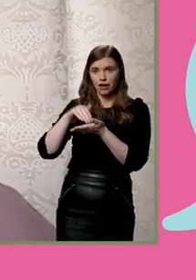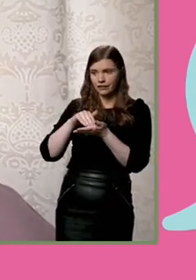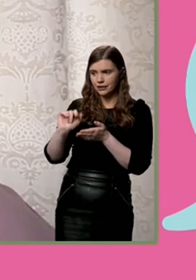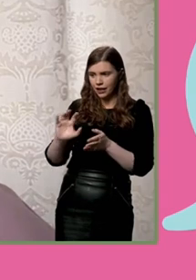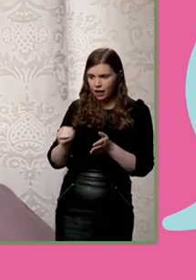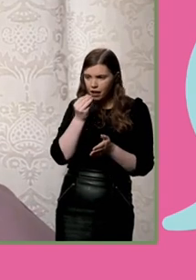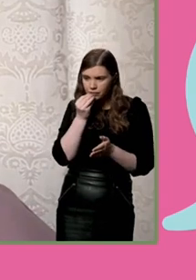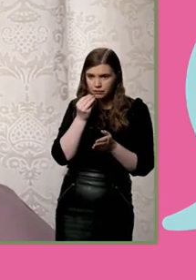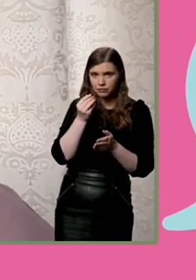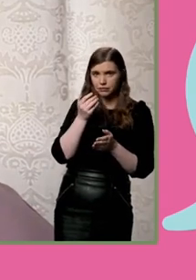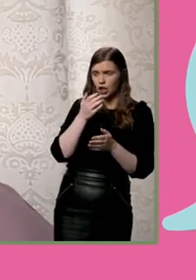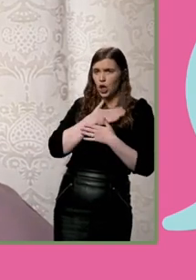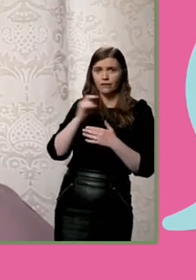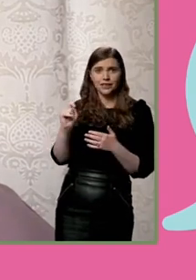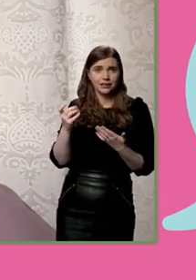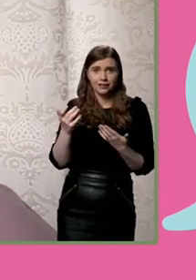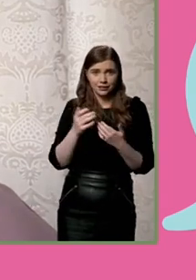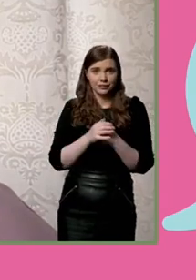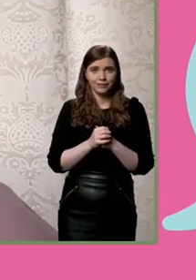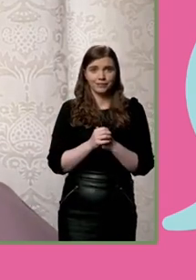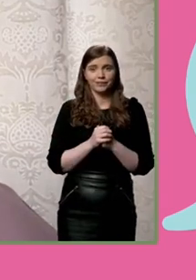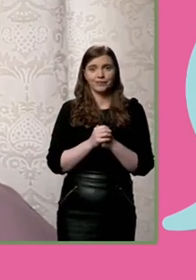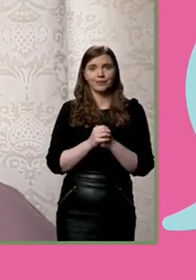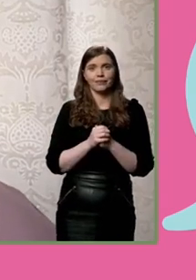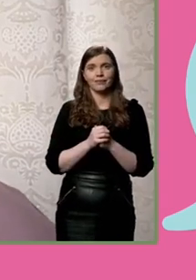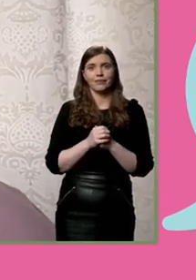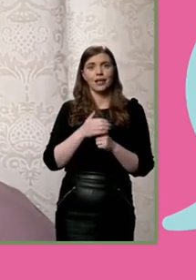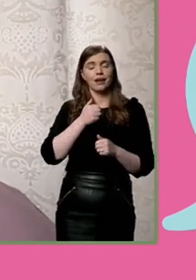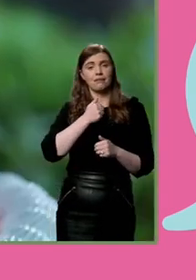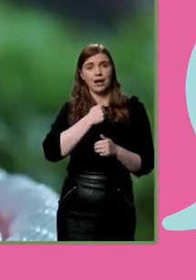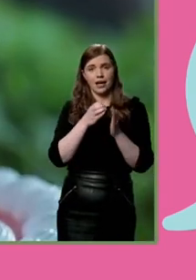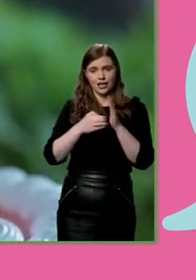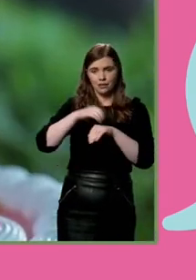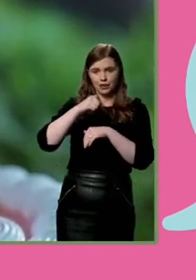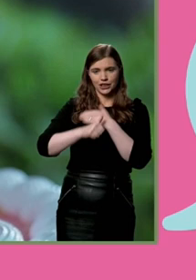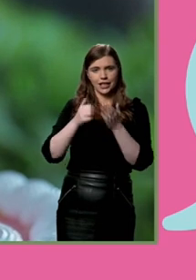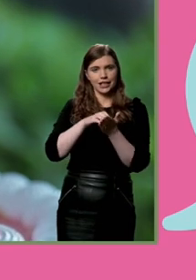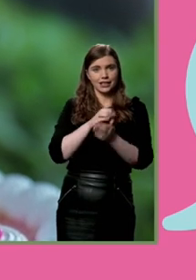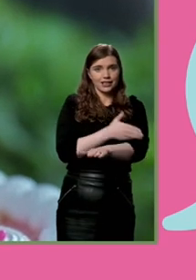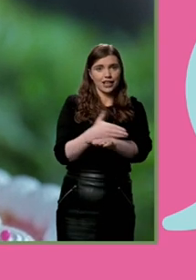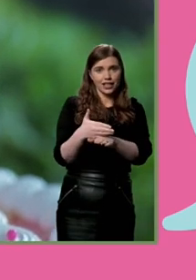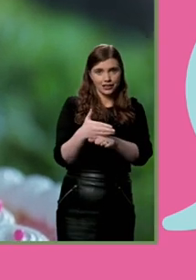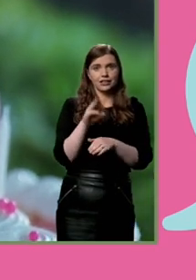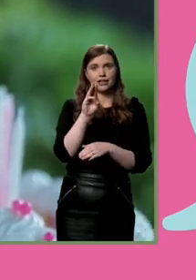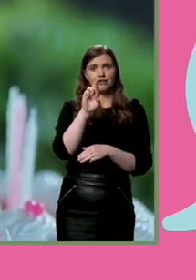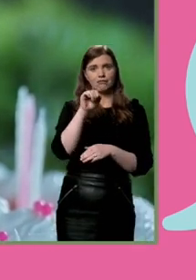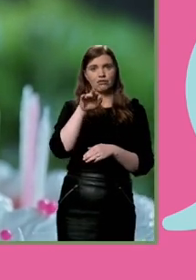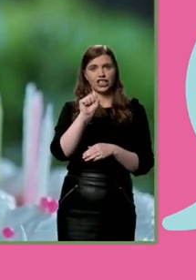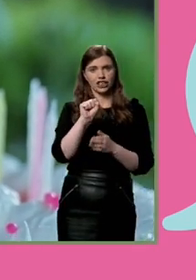the cake and absolutely loved it. My birthday cake gave birth to Precious